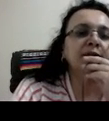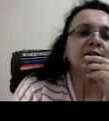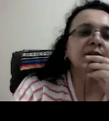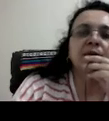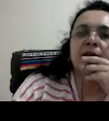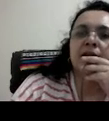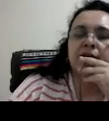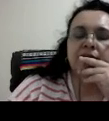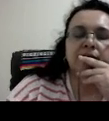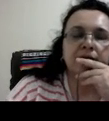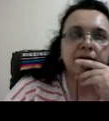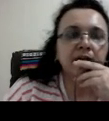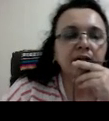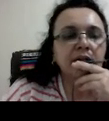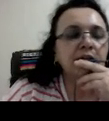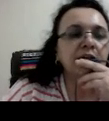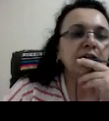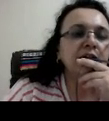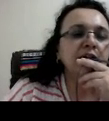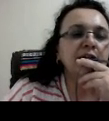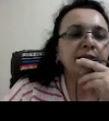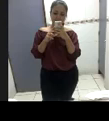one positive and one negative?